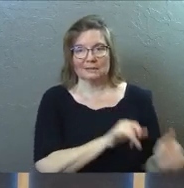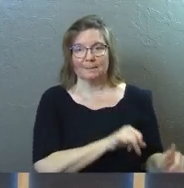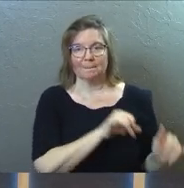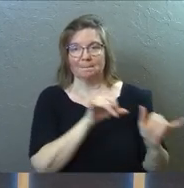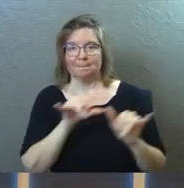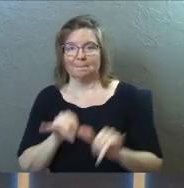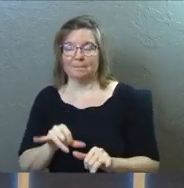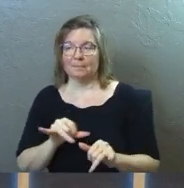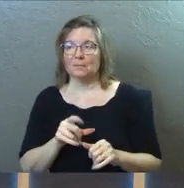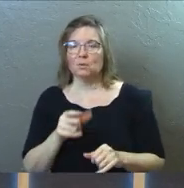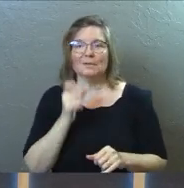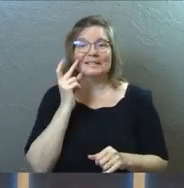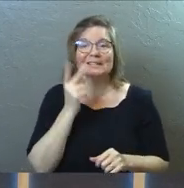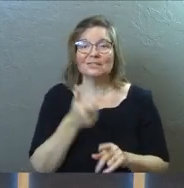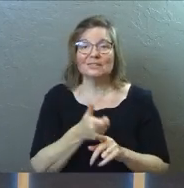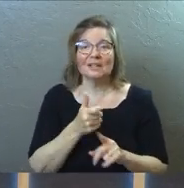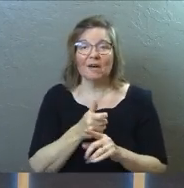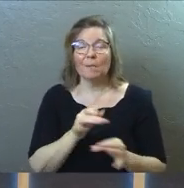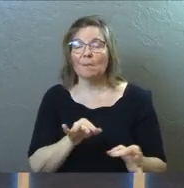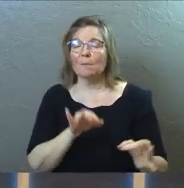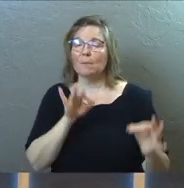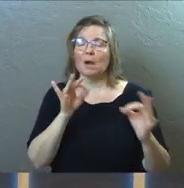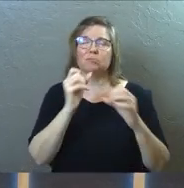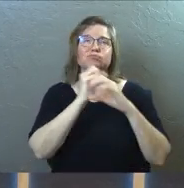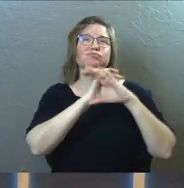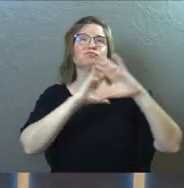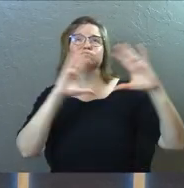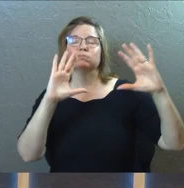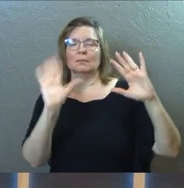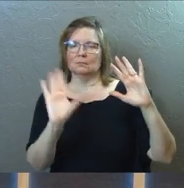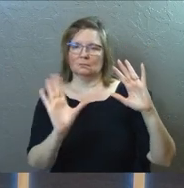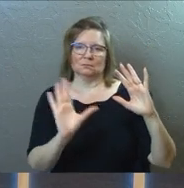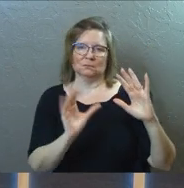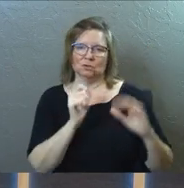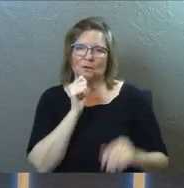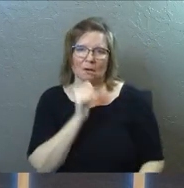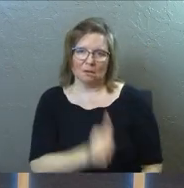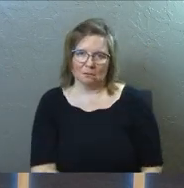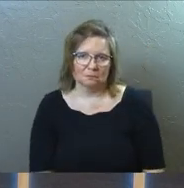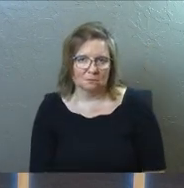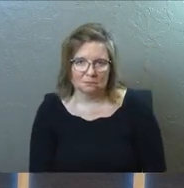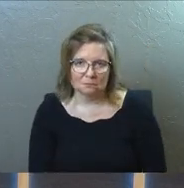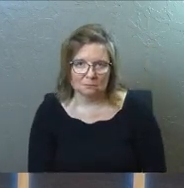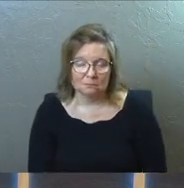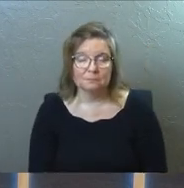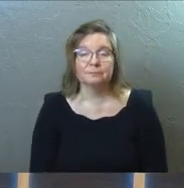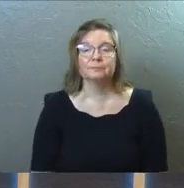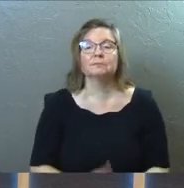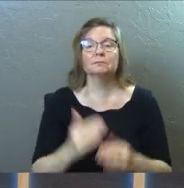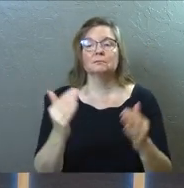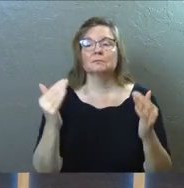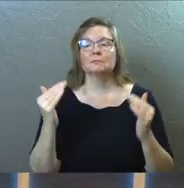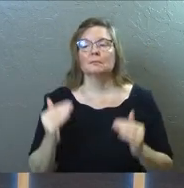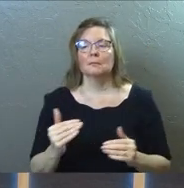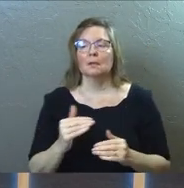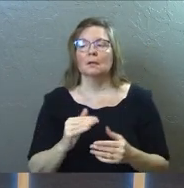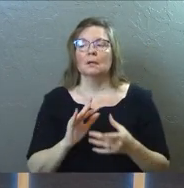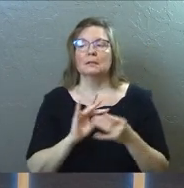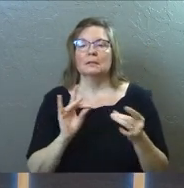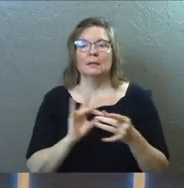no place here do you need to see yourself as the savior of your kids. You just aren't. Next, speak love and